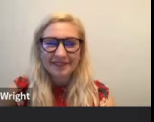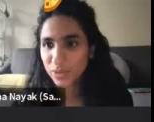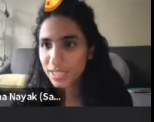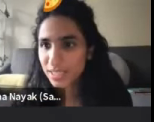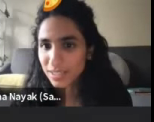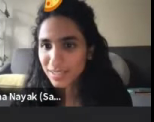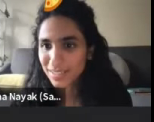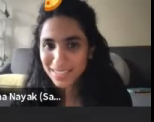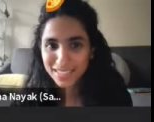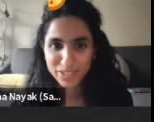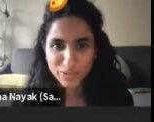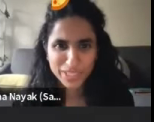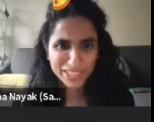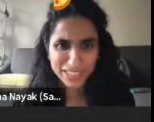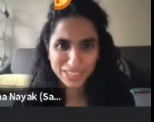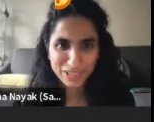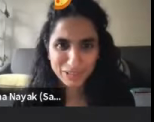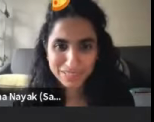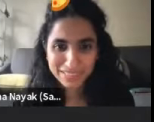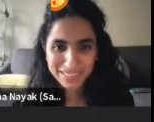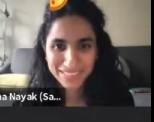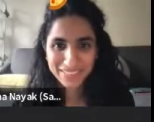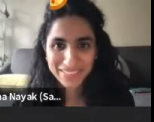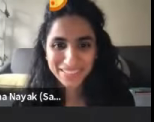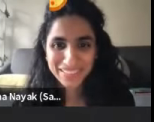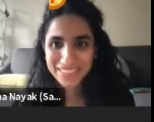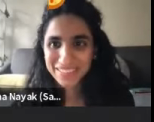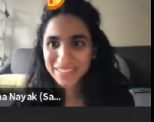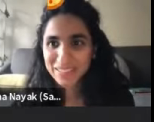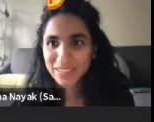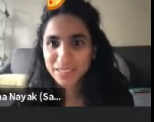Okay, there you guys are. Where did you guys go?